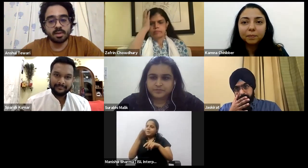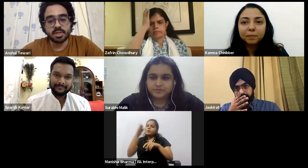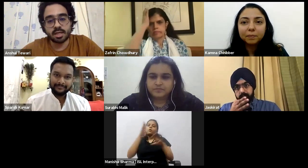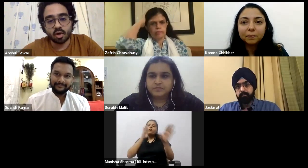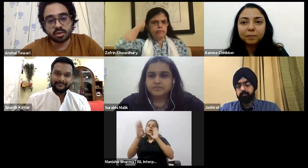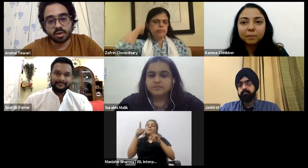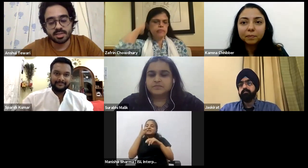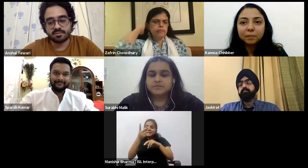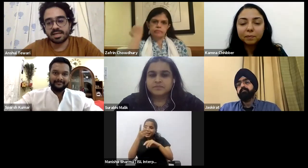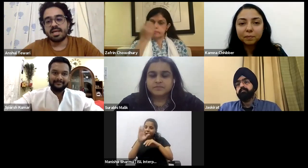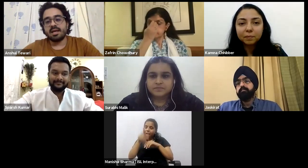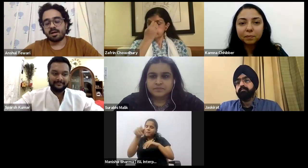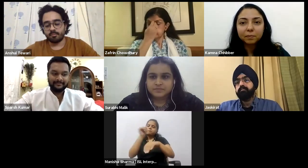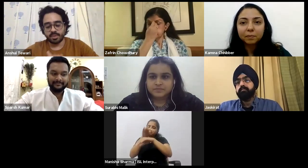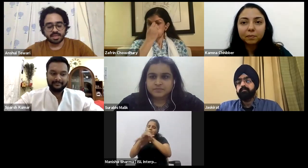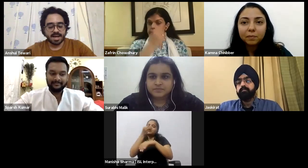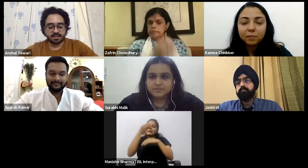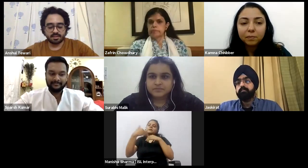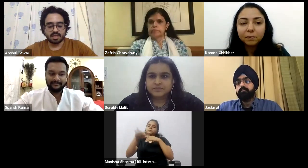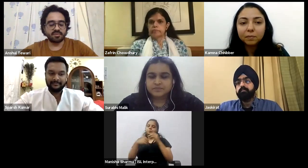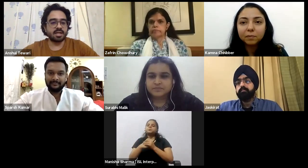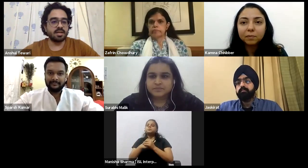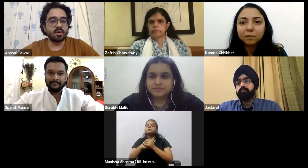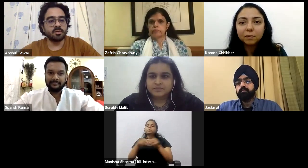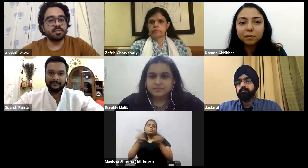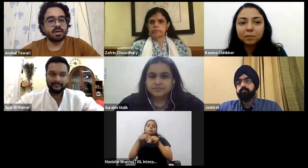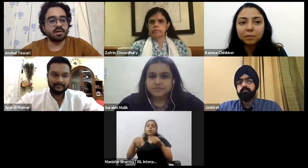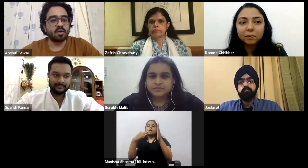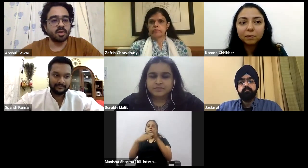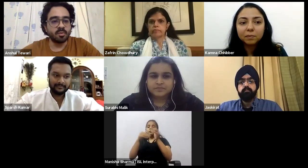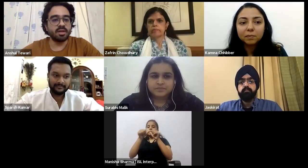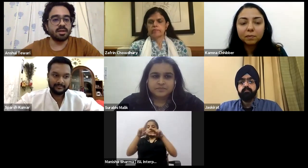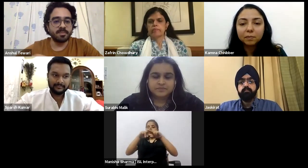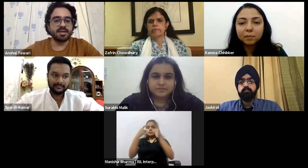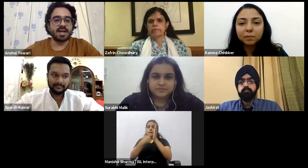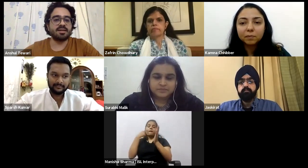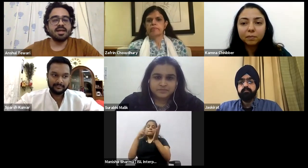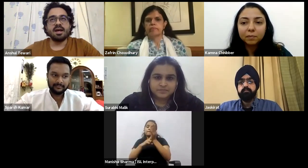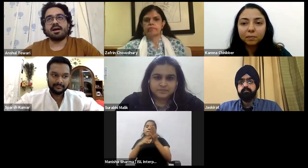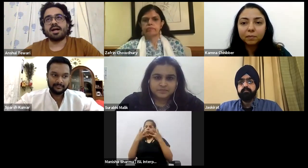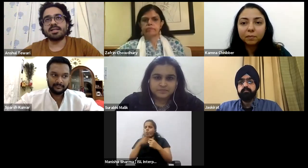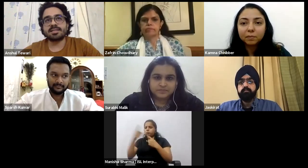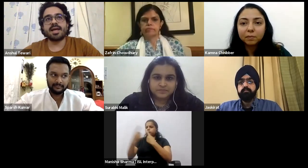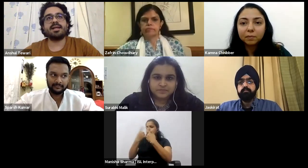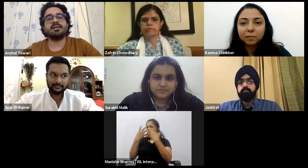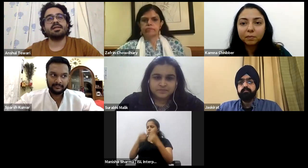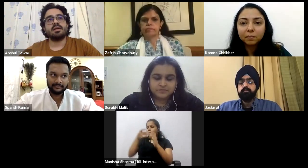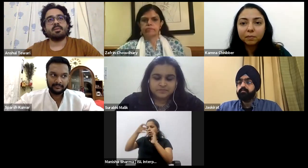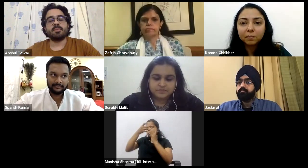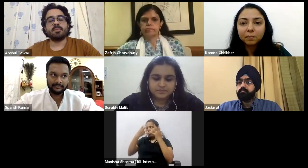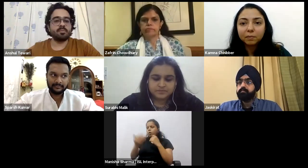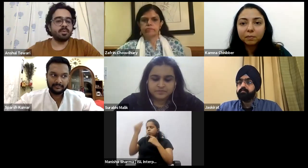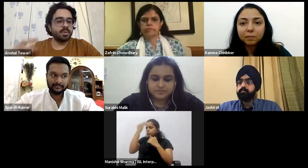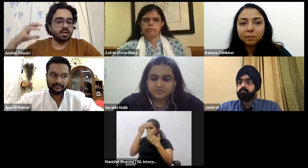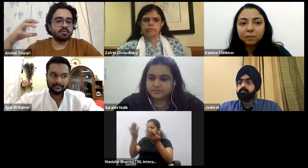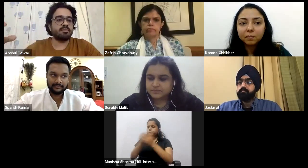and do keep sharing your thoughts as well. With that, Zafin, I really want to talk to you a little bit and understand,